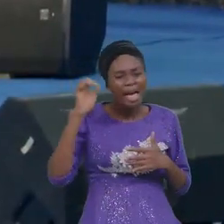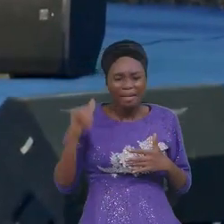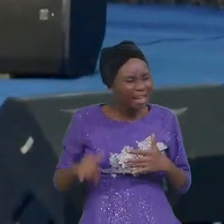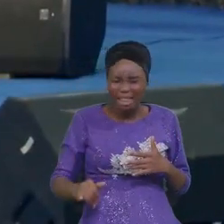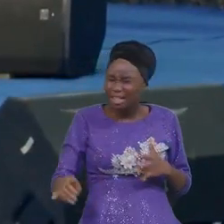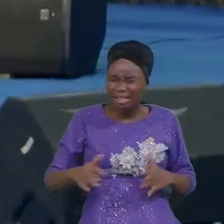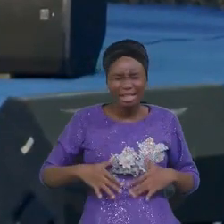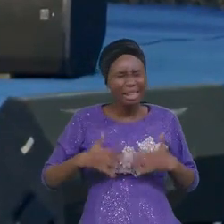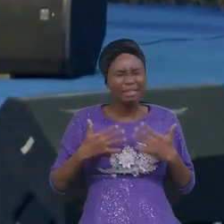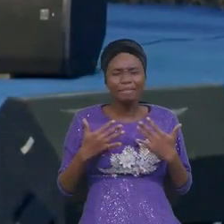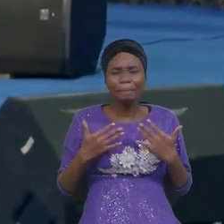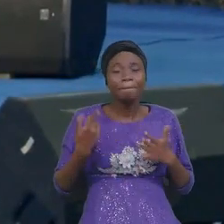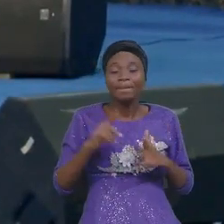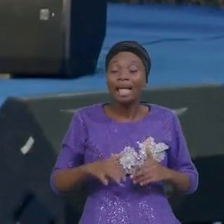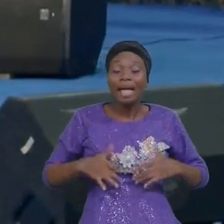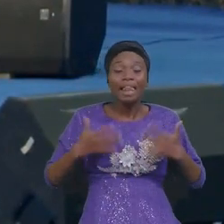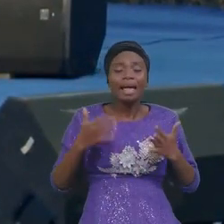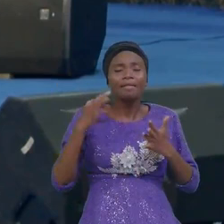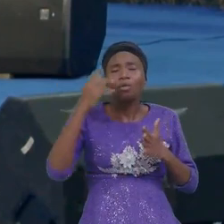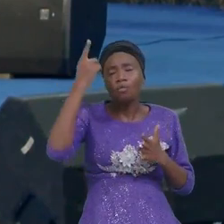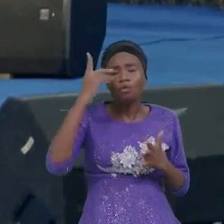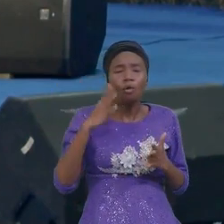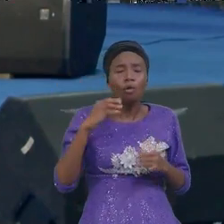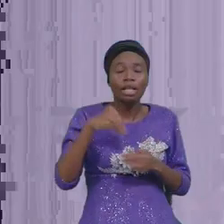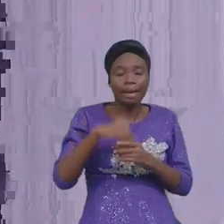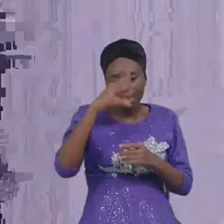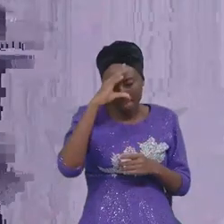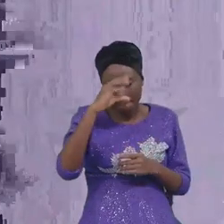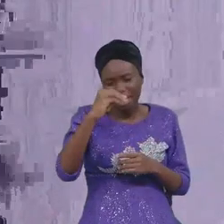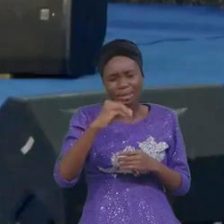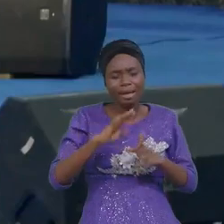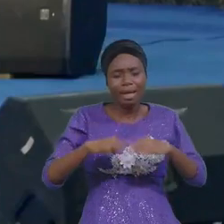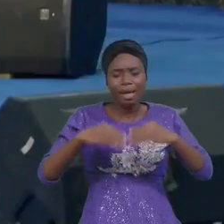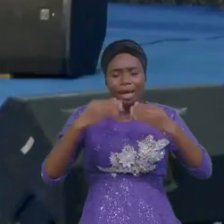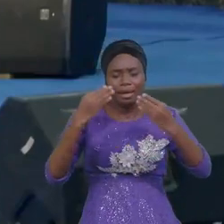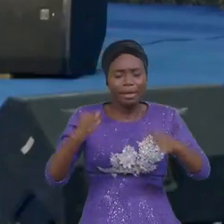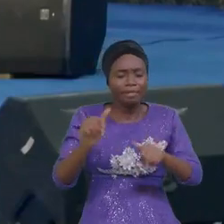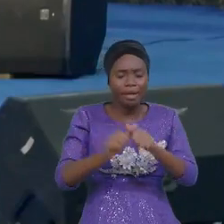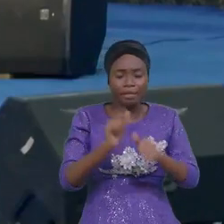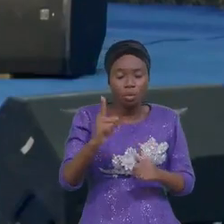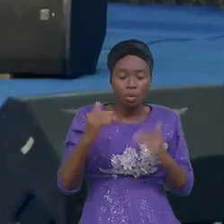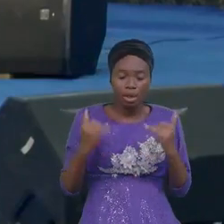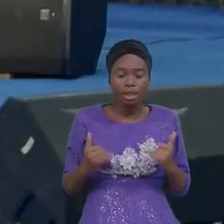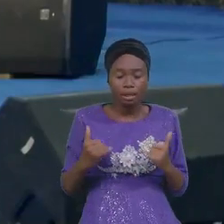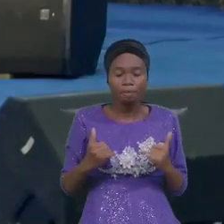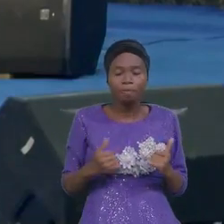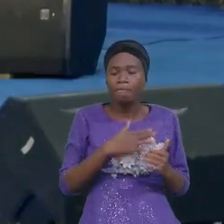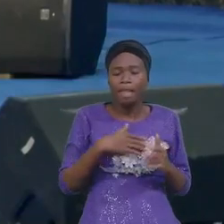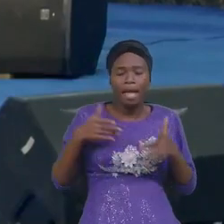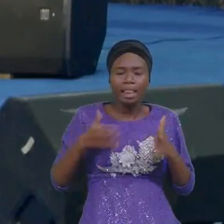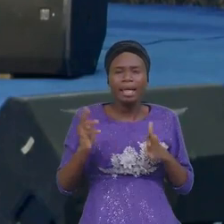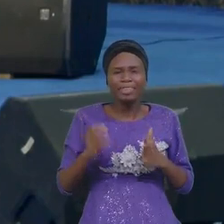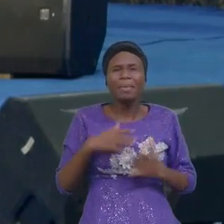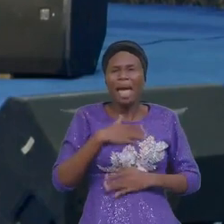life, the life of God in man, give everyone right now. And let the joy